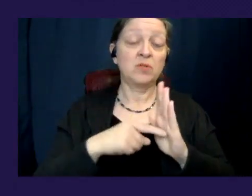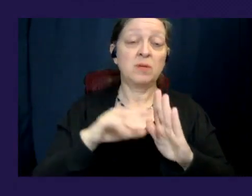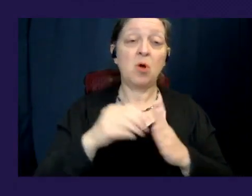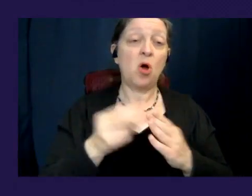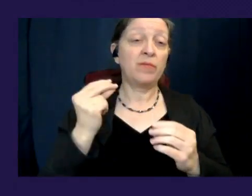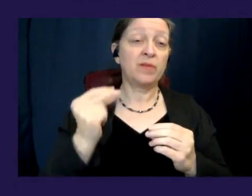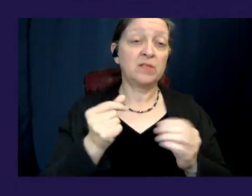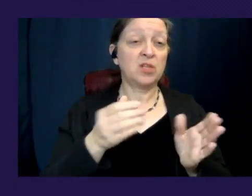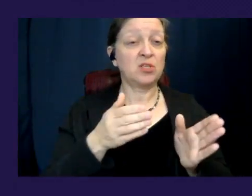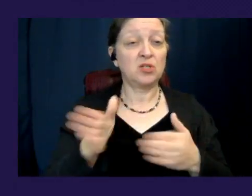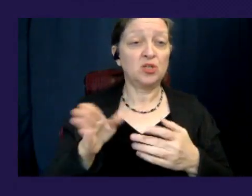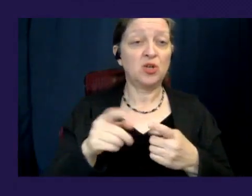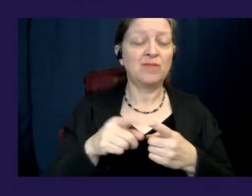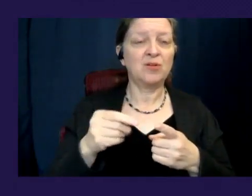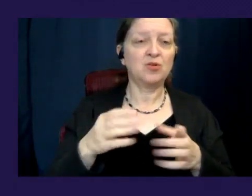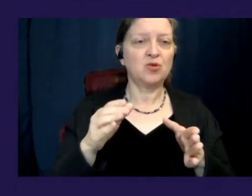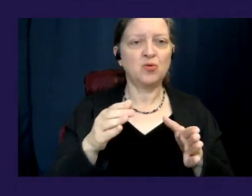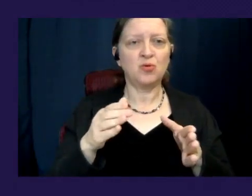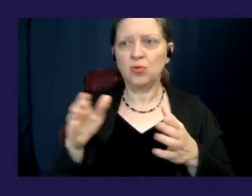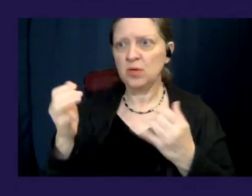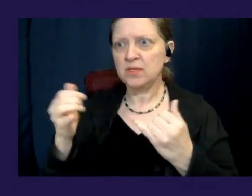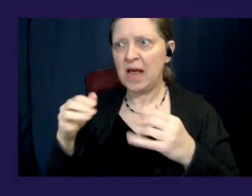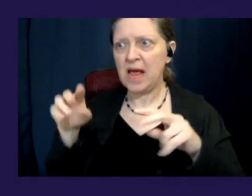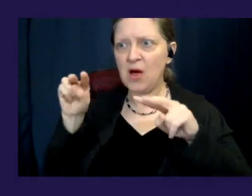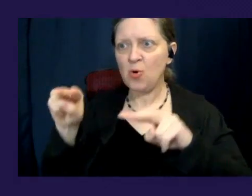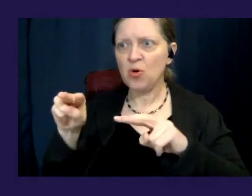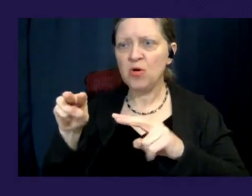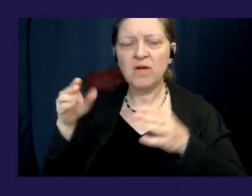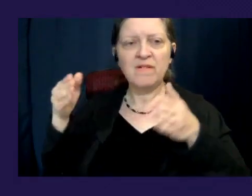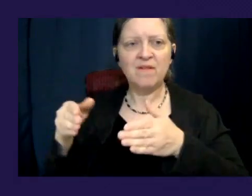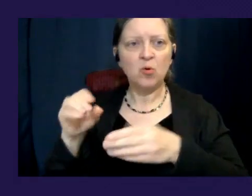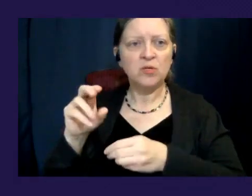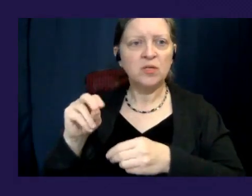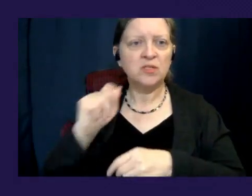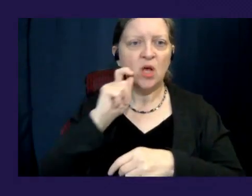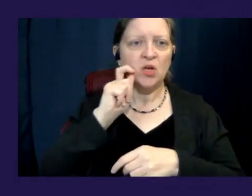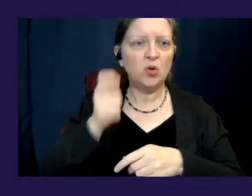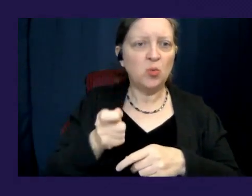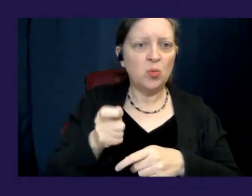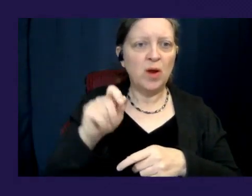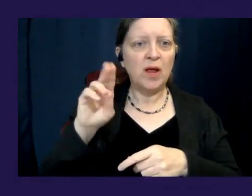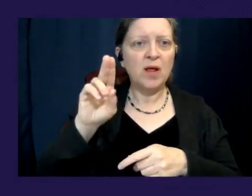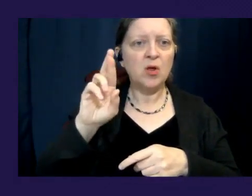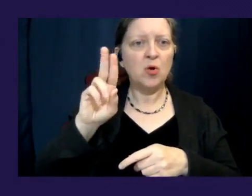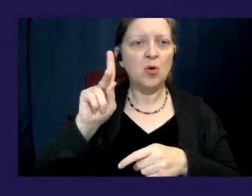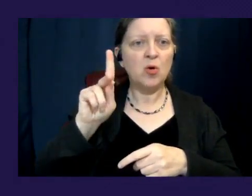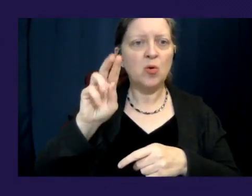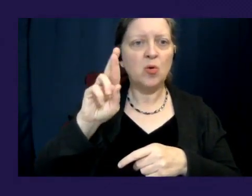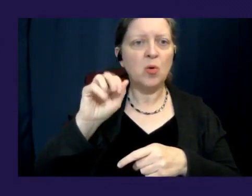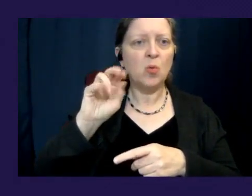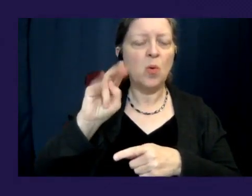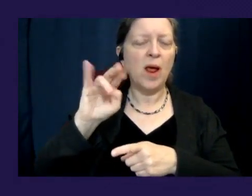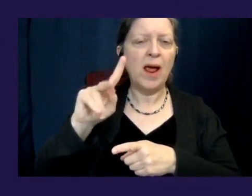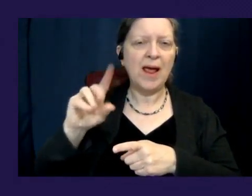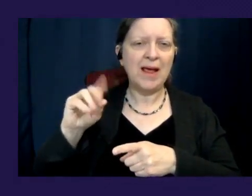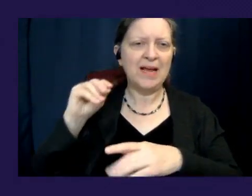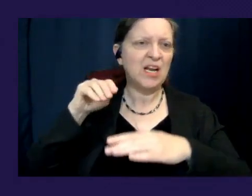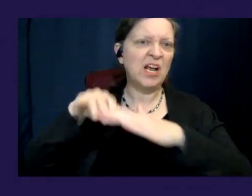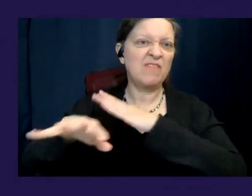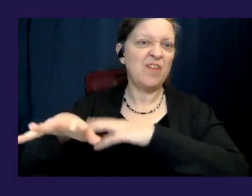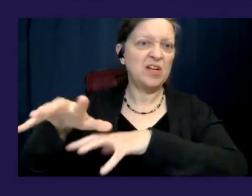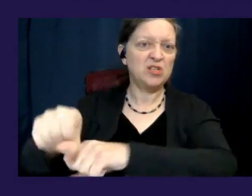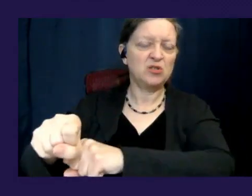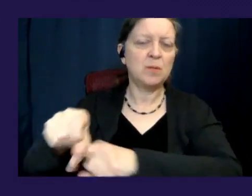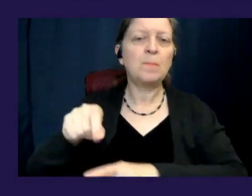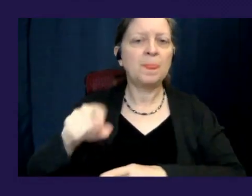the invasion of Ukraine, even though it had nothing to do with health, we saw that in the refugee camps in Iraq, for example, it created